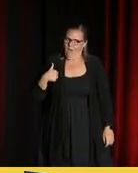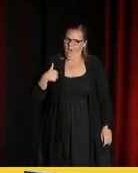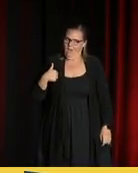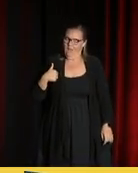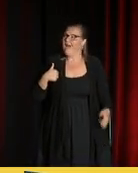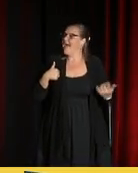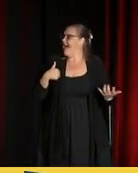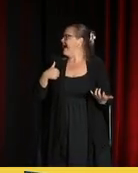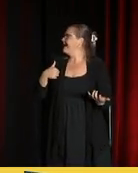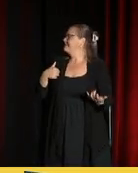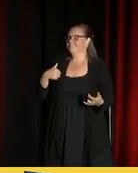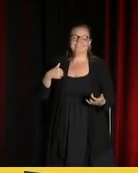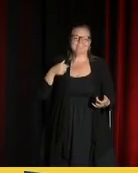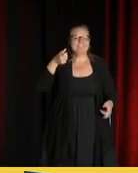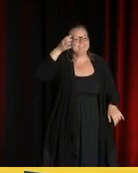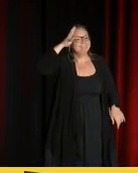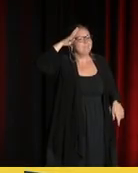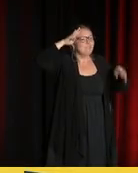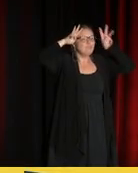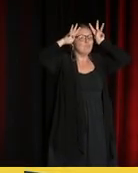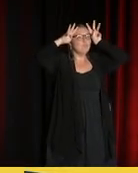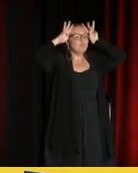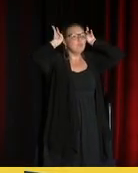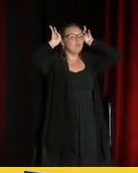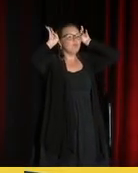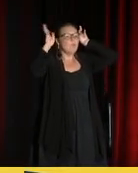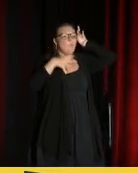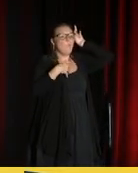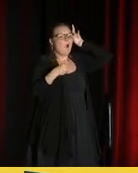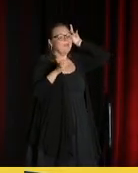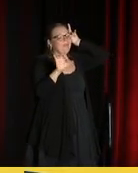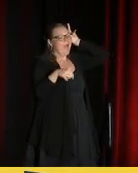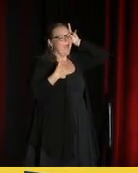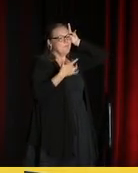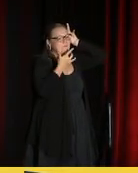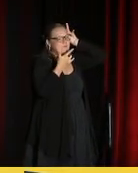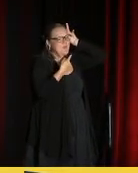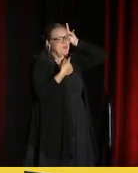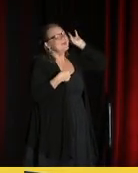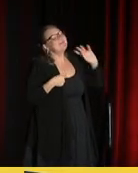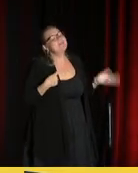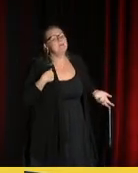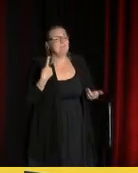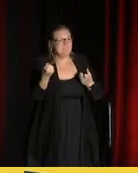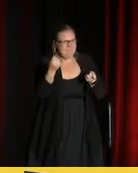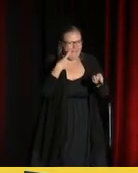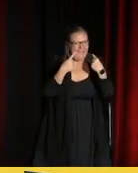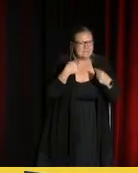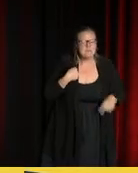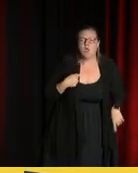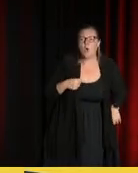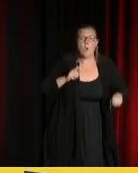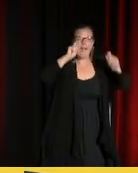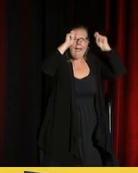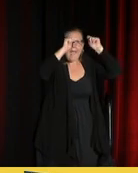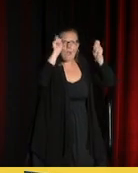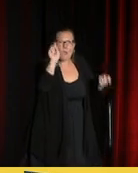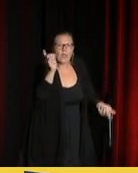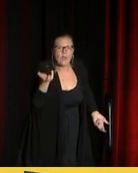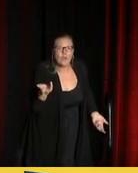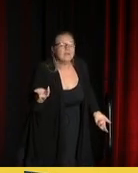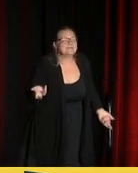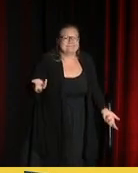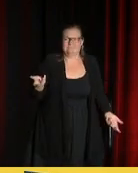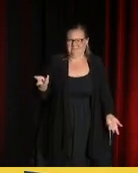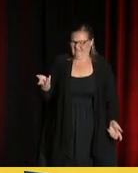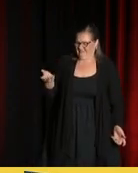Which is why I've got the hair, right? People always ask me, where's your hat? It's like, dude, if you knew how